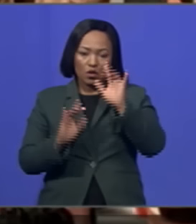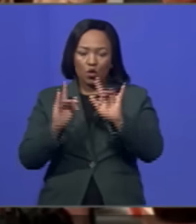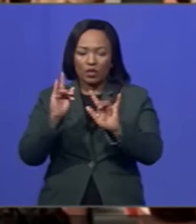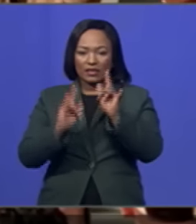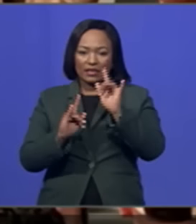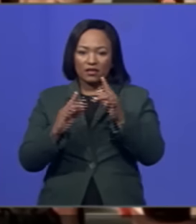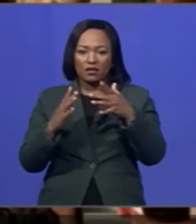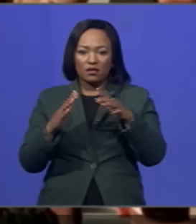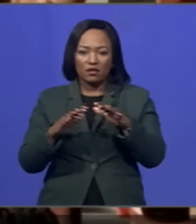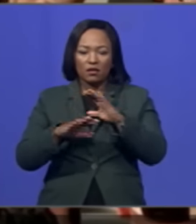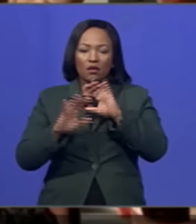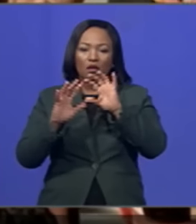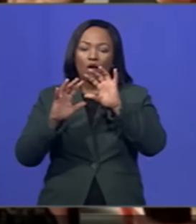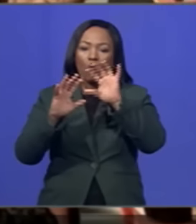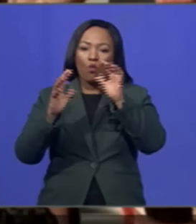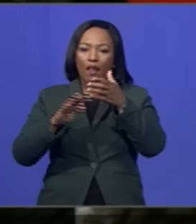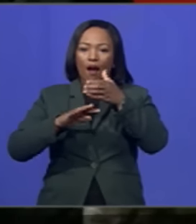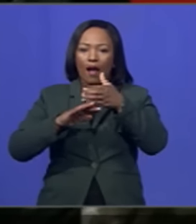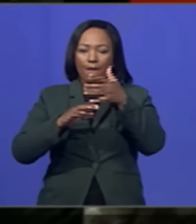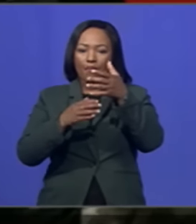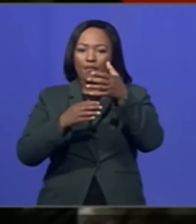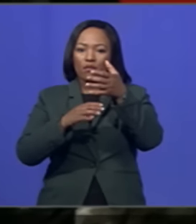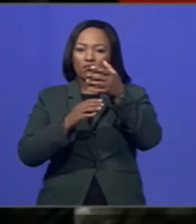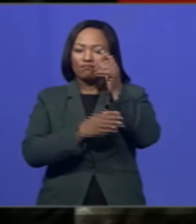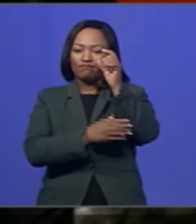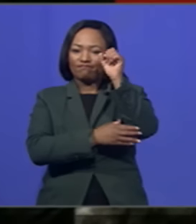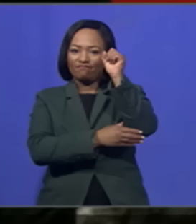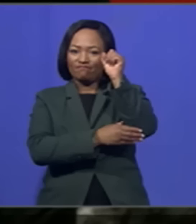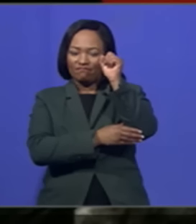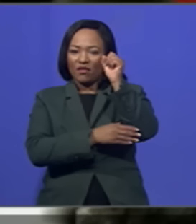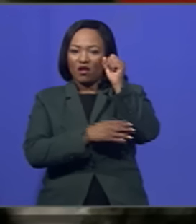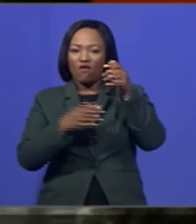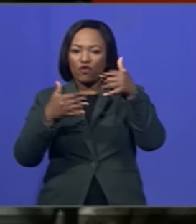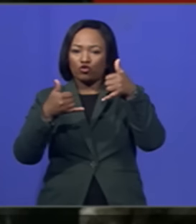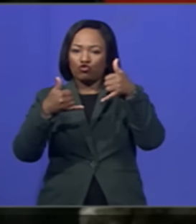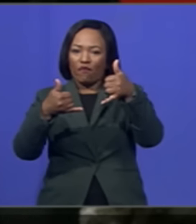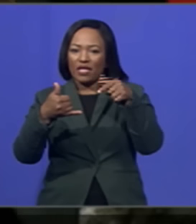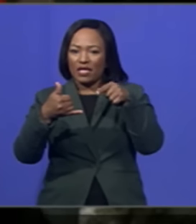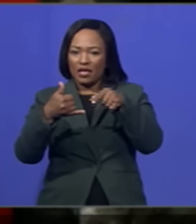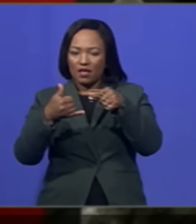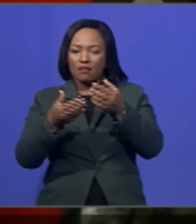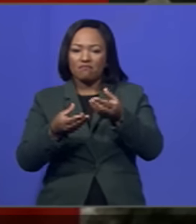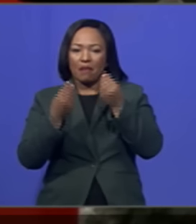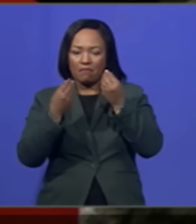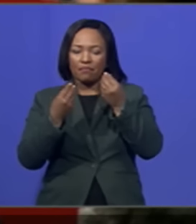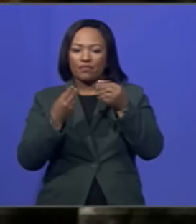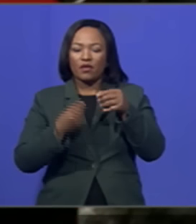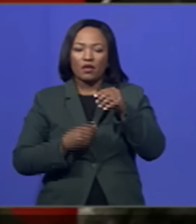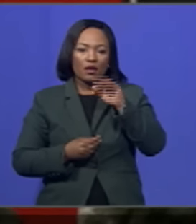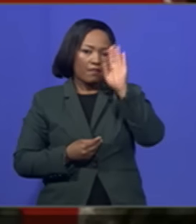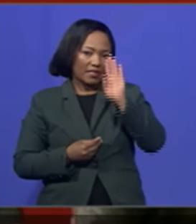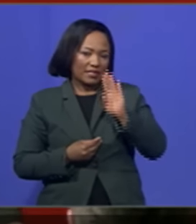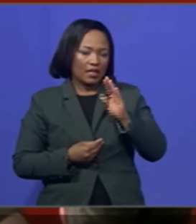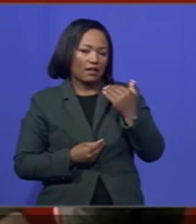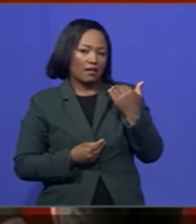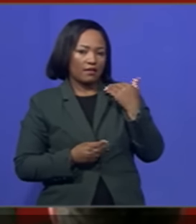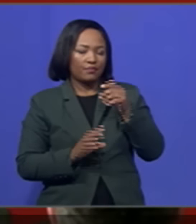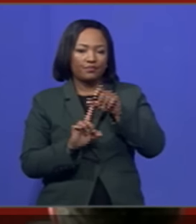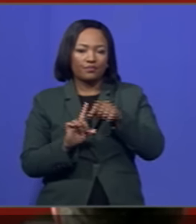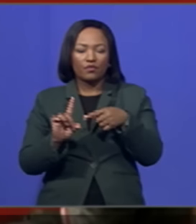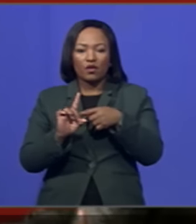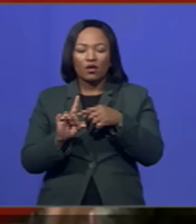amohetse mohope wa tlhodisano ena beke pele tournament e qala. Sebapadi sa mehleng sa Brazil e leng Roberto Carlos o ne a